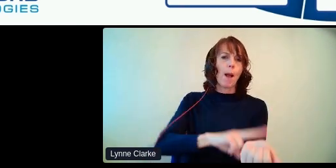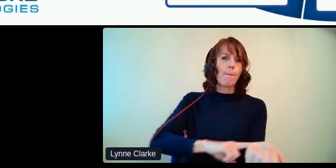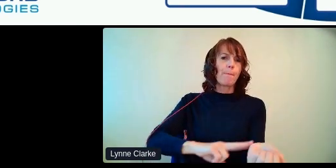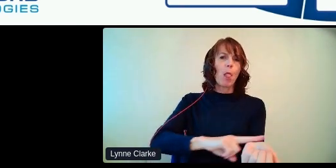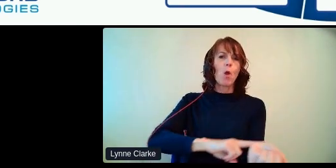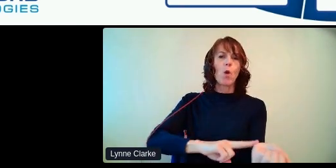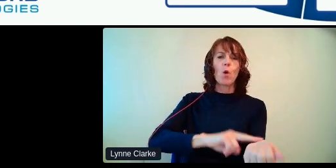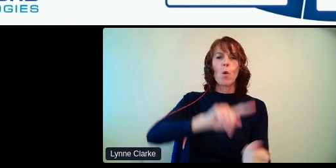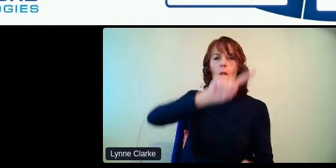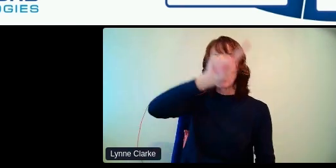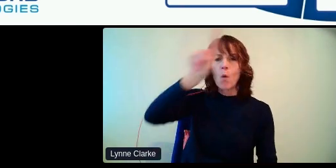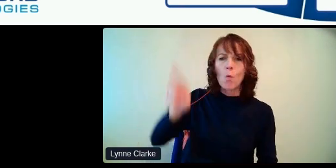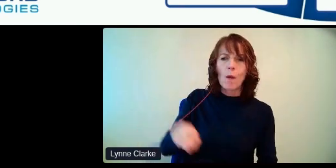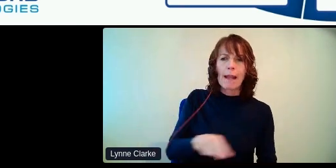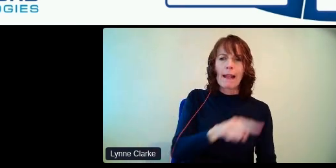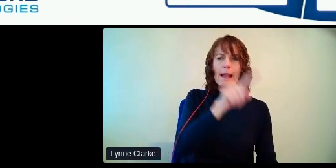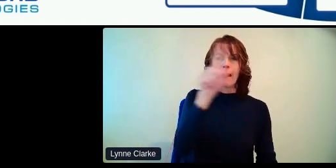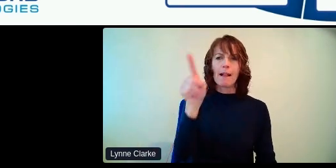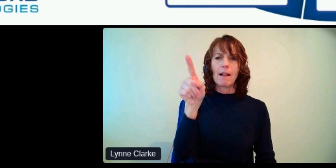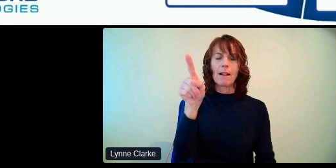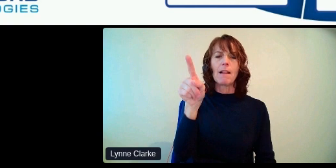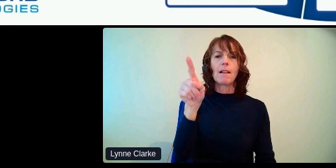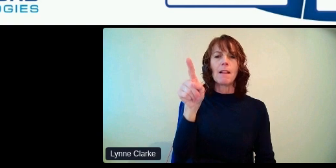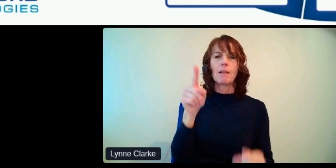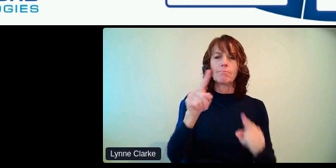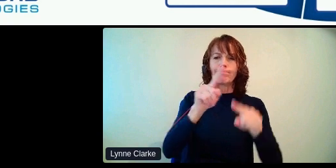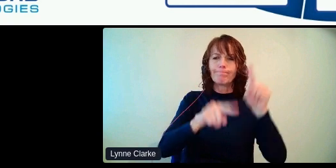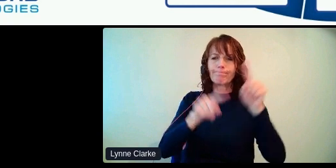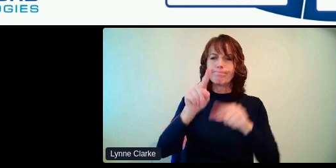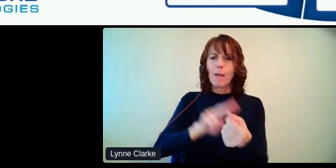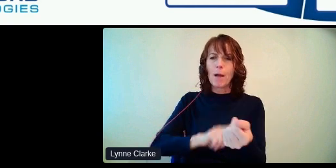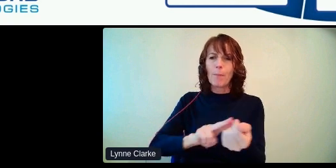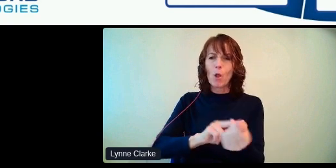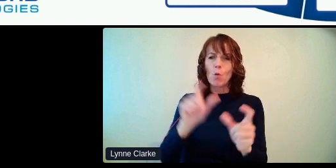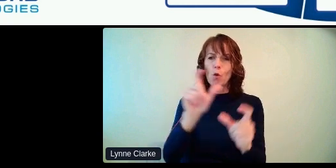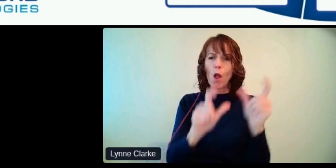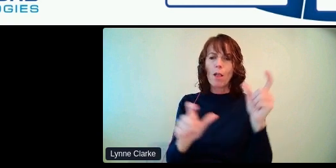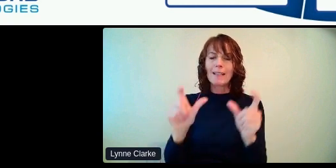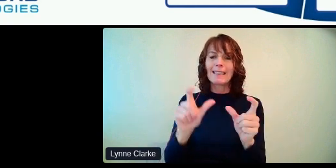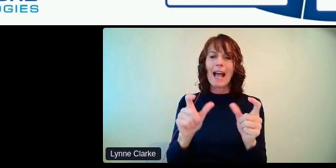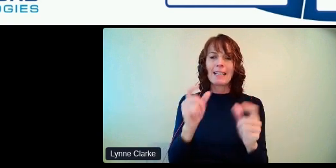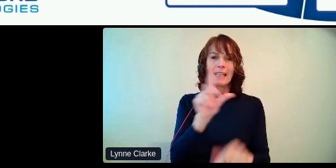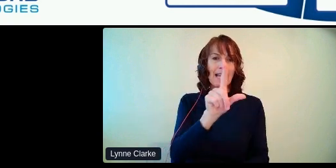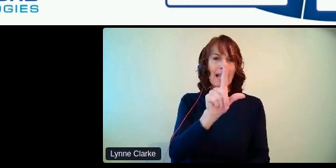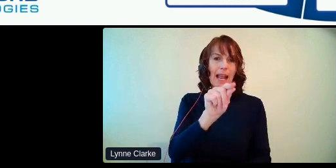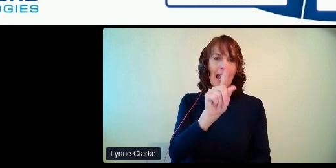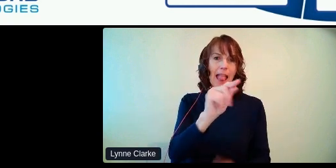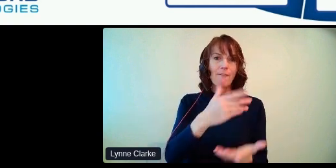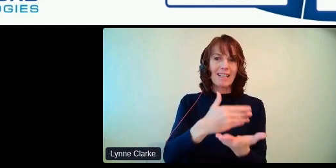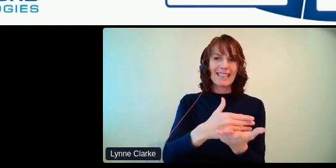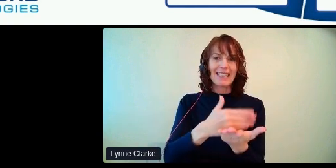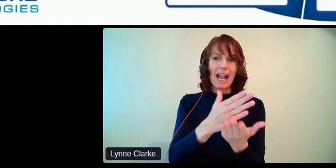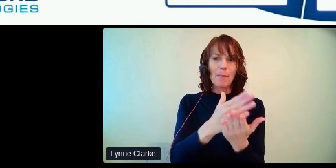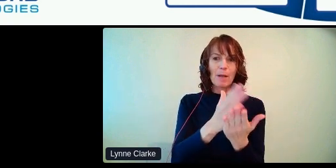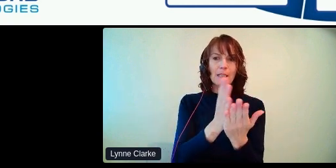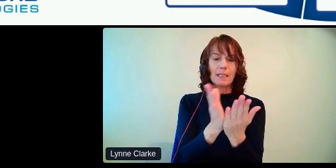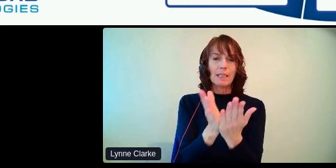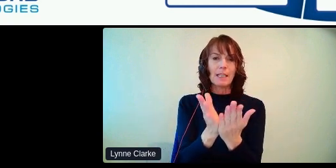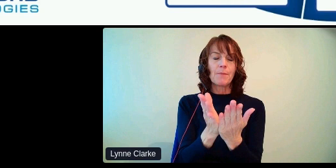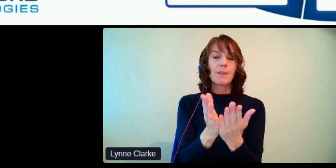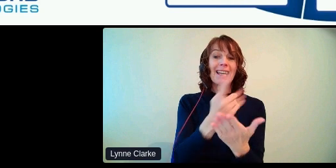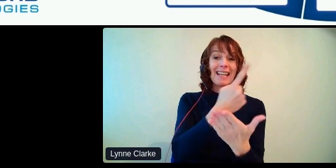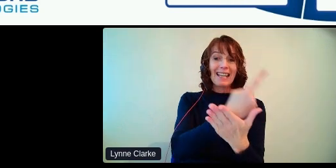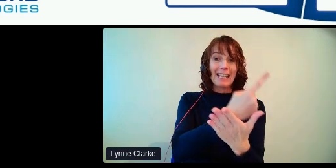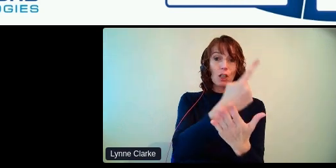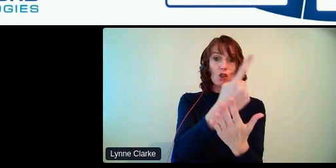with multiple shades of blue, and it's divided into 11 segments, each one of which represents a